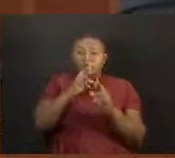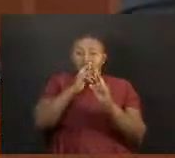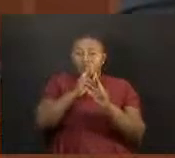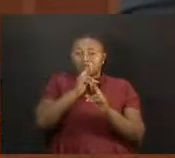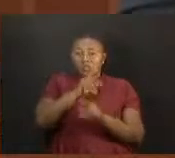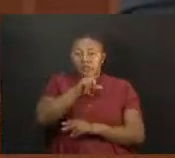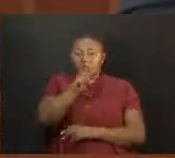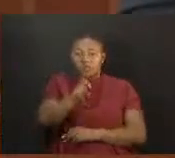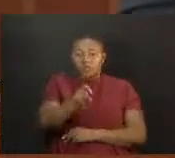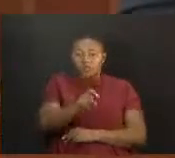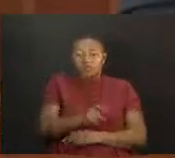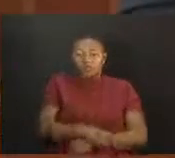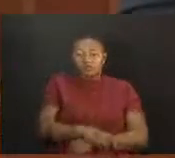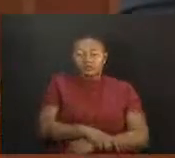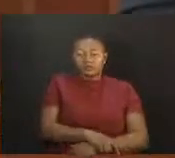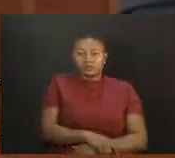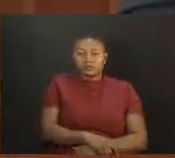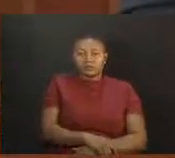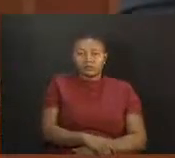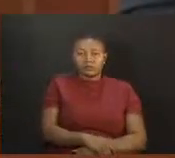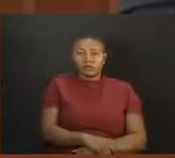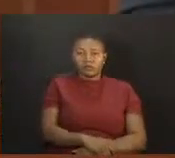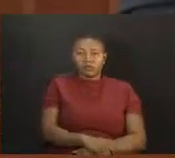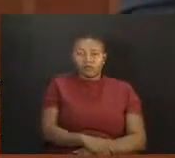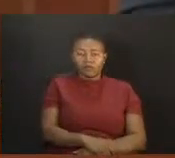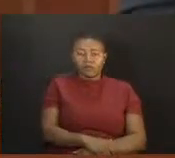Thank you, Mr. Speaker.